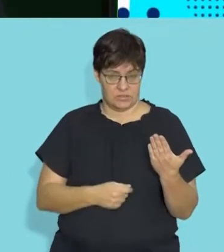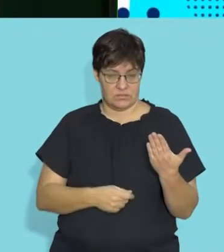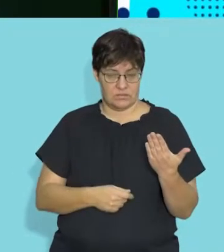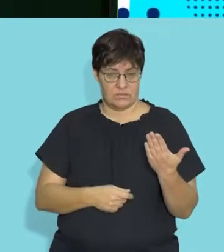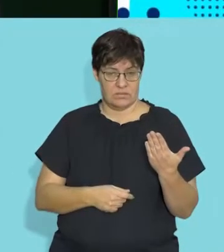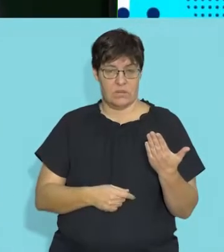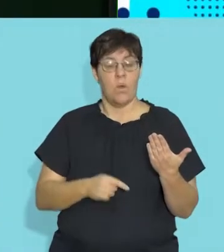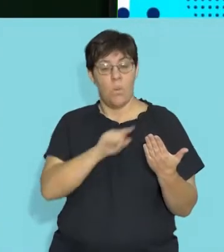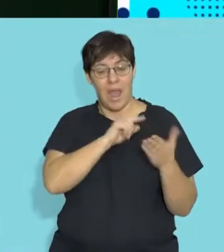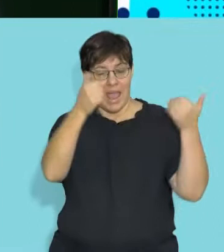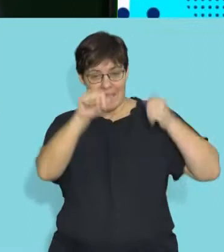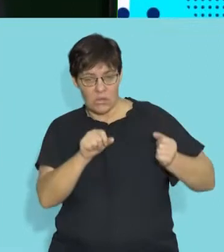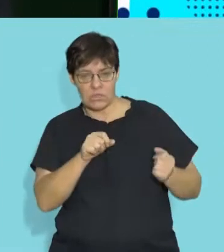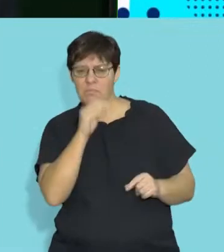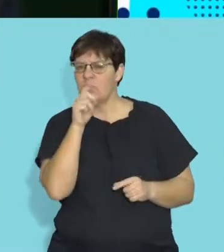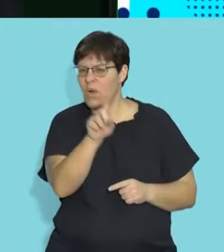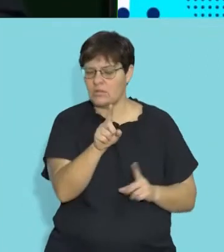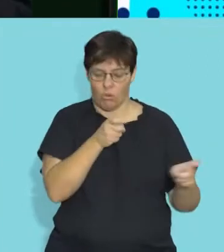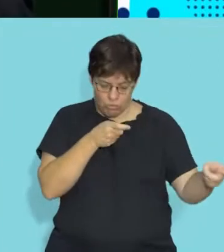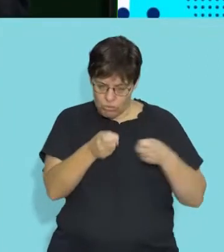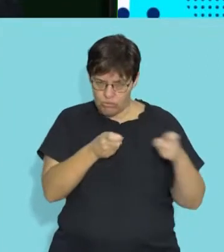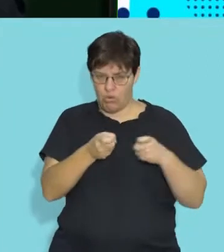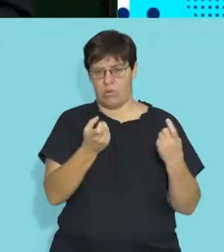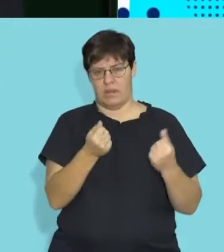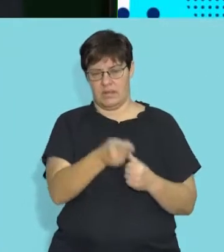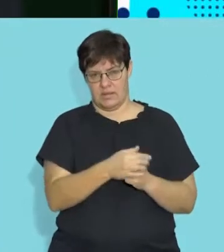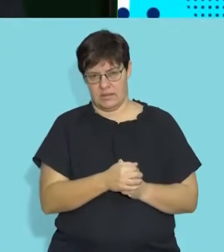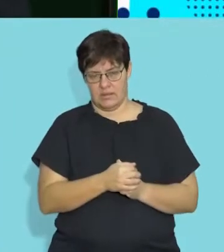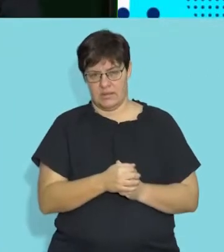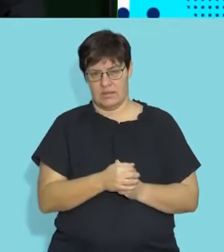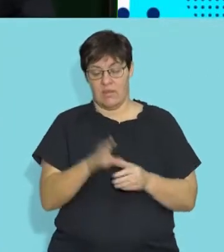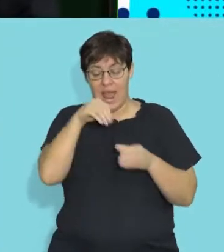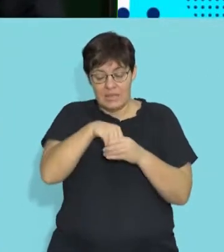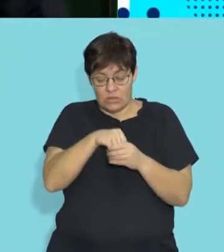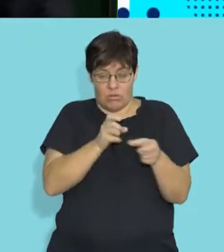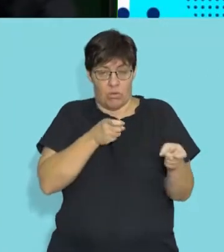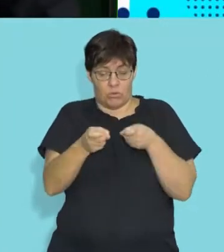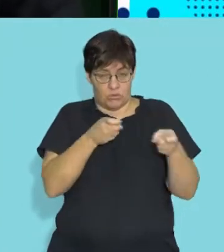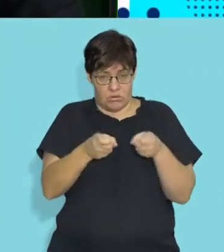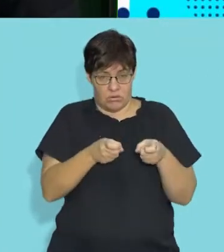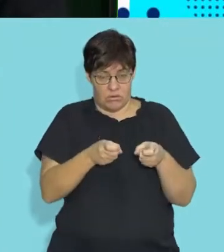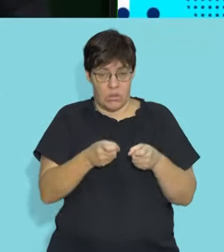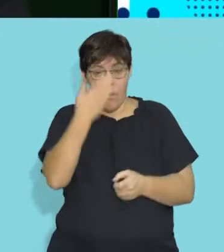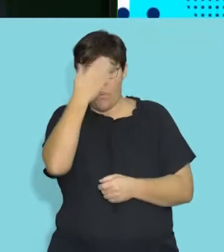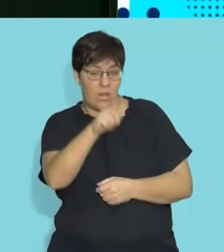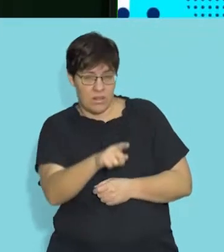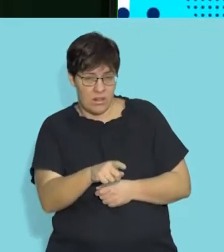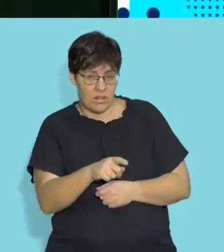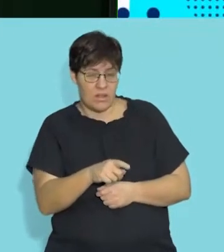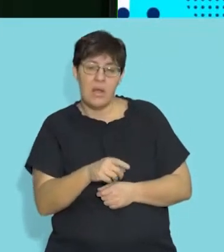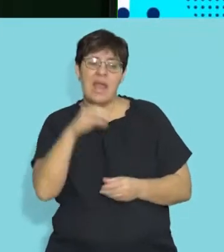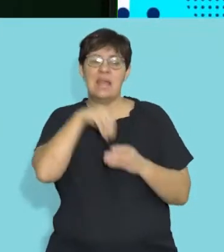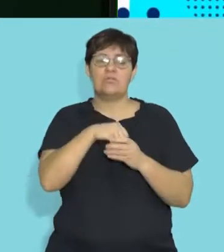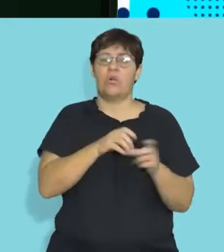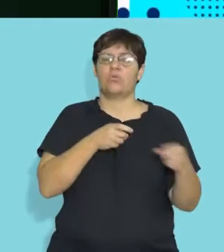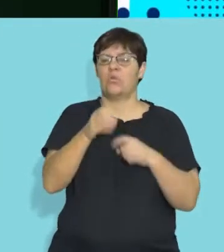control. So definitely, in terms of internal control, and we do know what we mean by internal control,